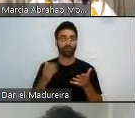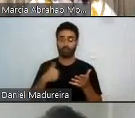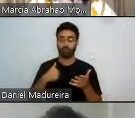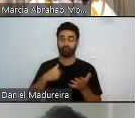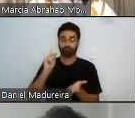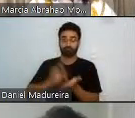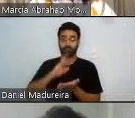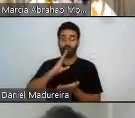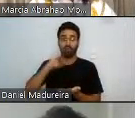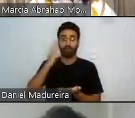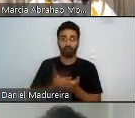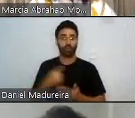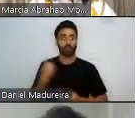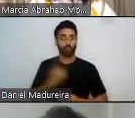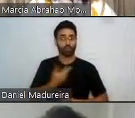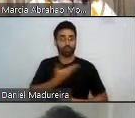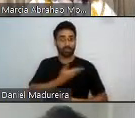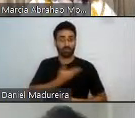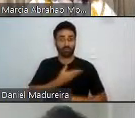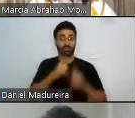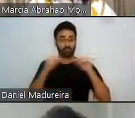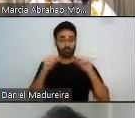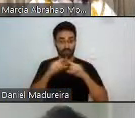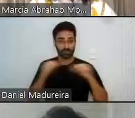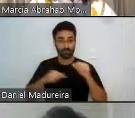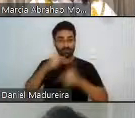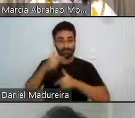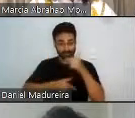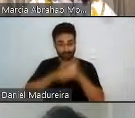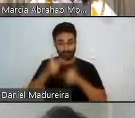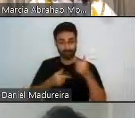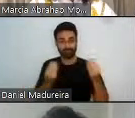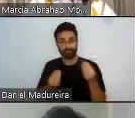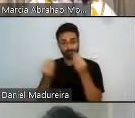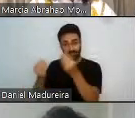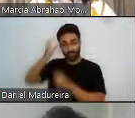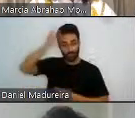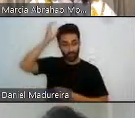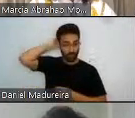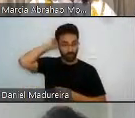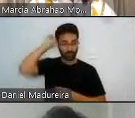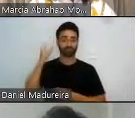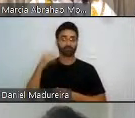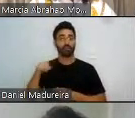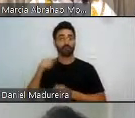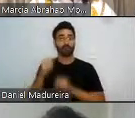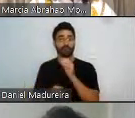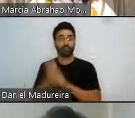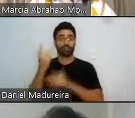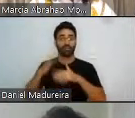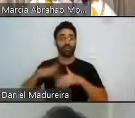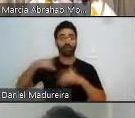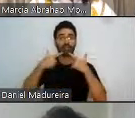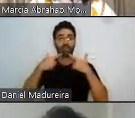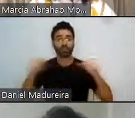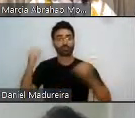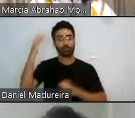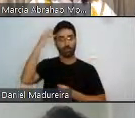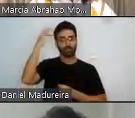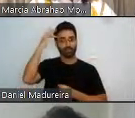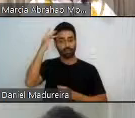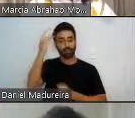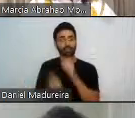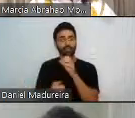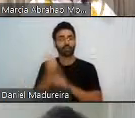made the fundamental contributions on which we build. It's a wonderful thing to be able to participate, even from a distance, in